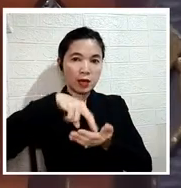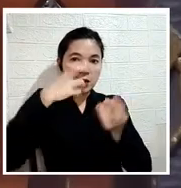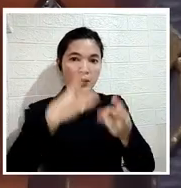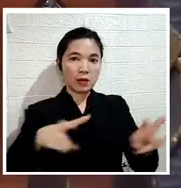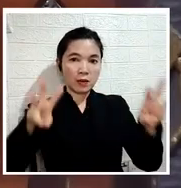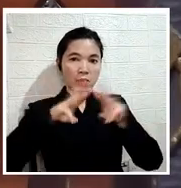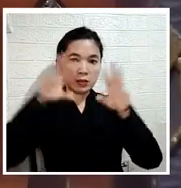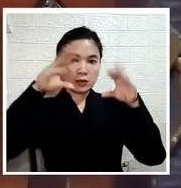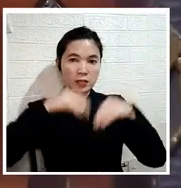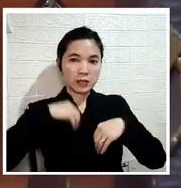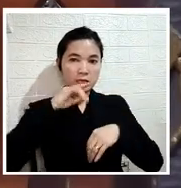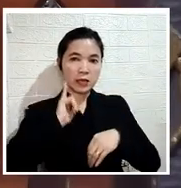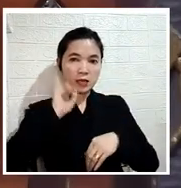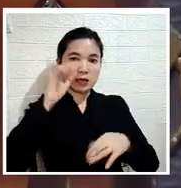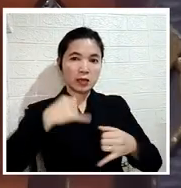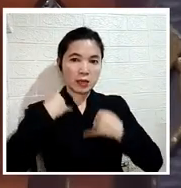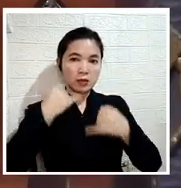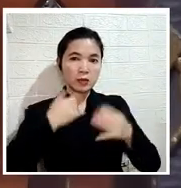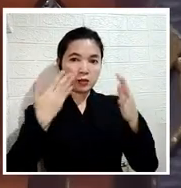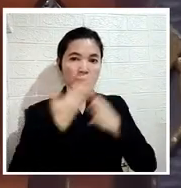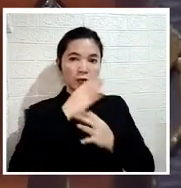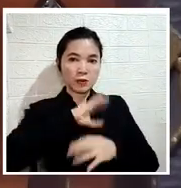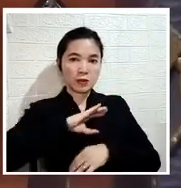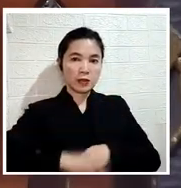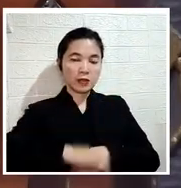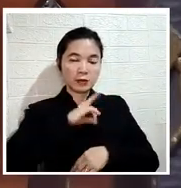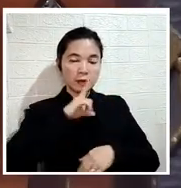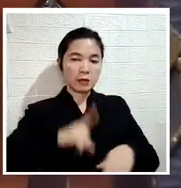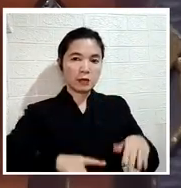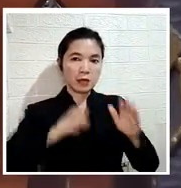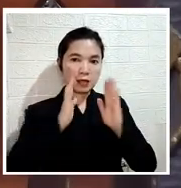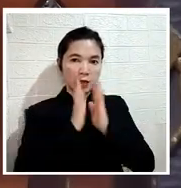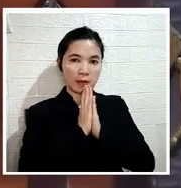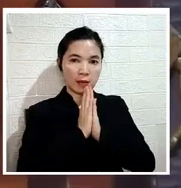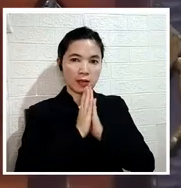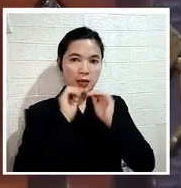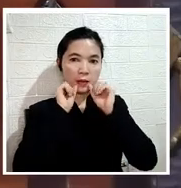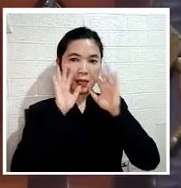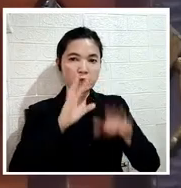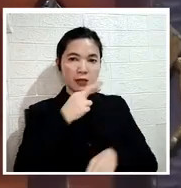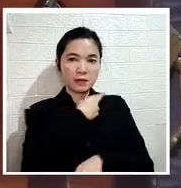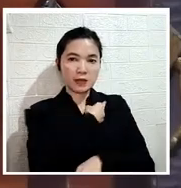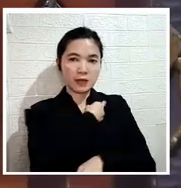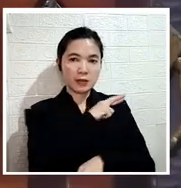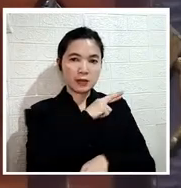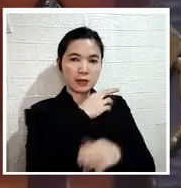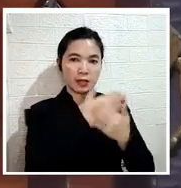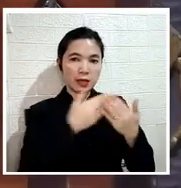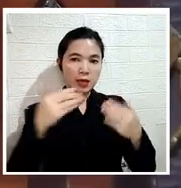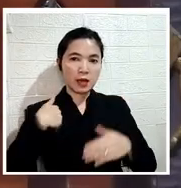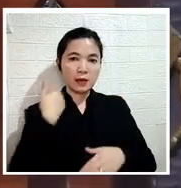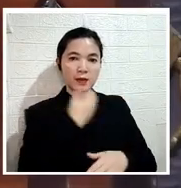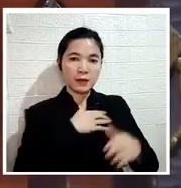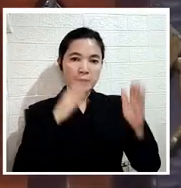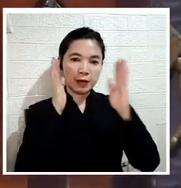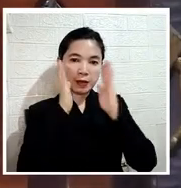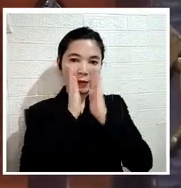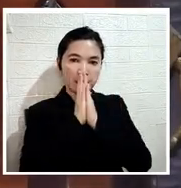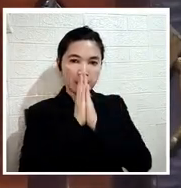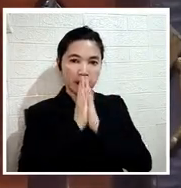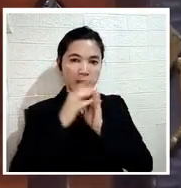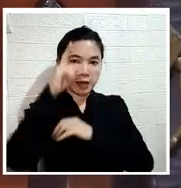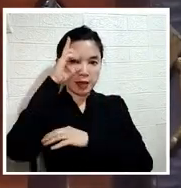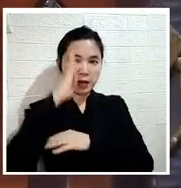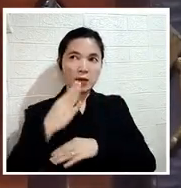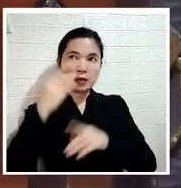eternal joy. Through Christ our Lord. Amen. Blessing of religious articles, let us pray. God, whose word